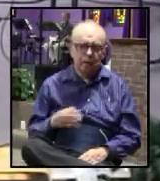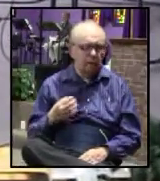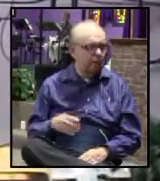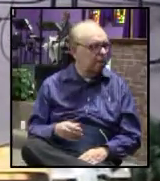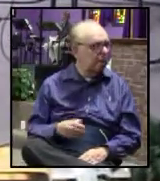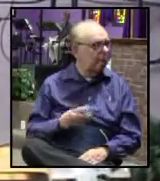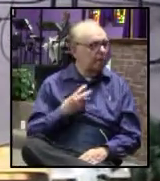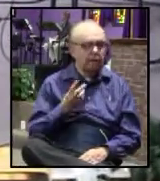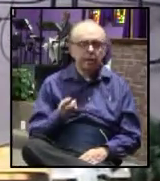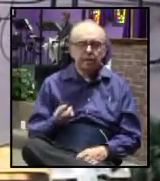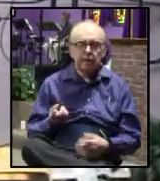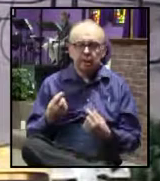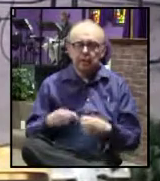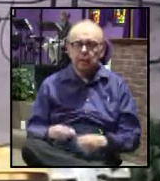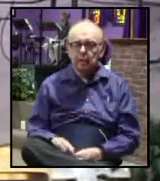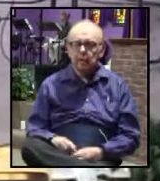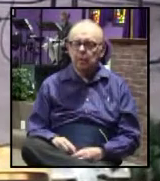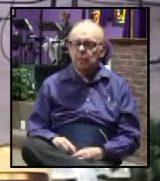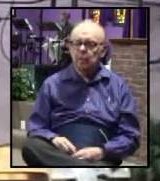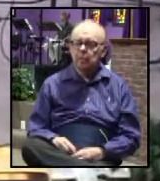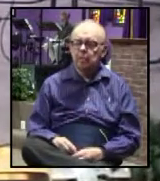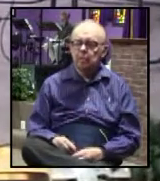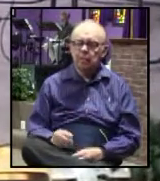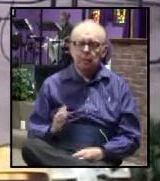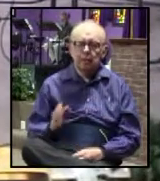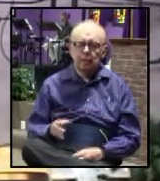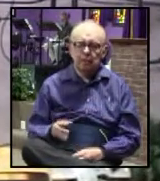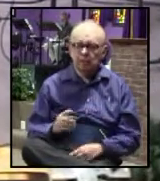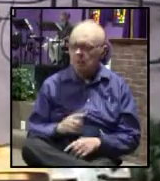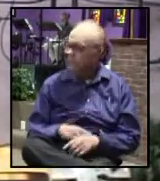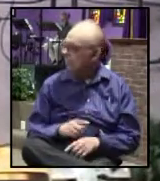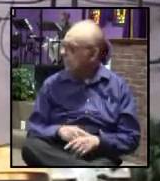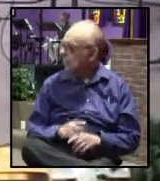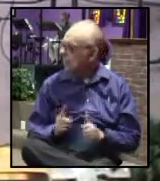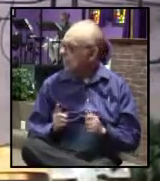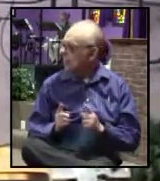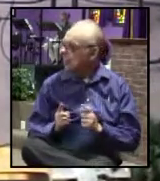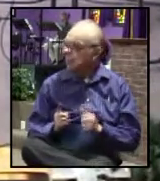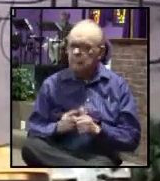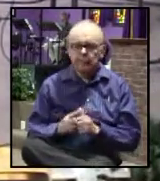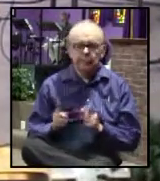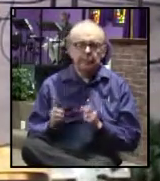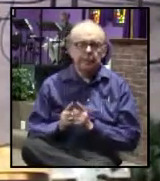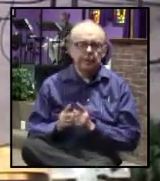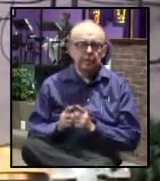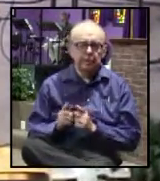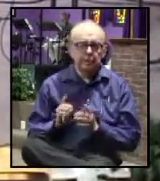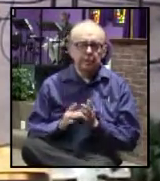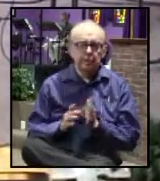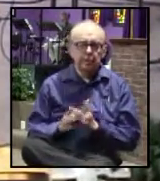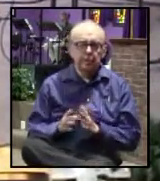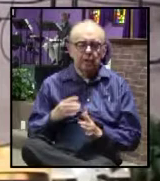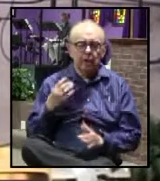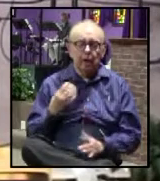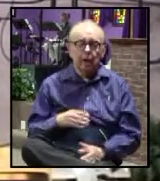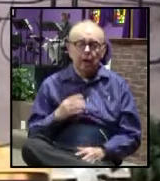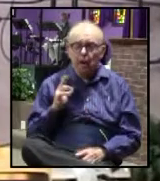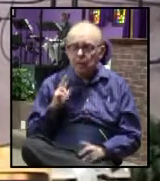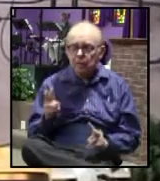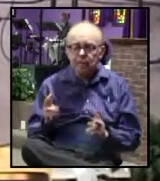They didn't see it coming. Generally, the time you first meet Jesus is utter amazement. It's awe, it's